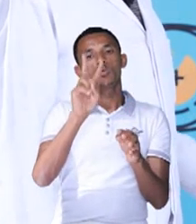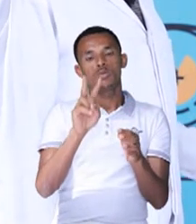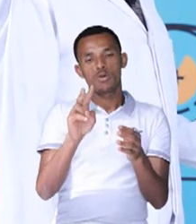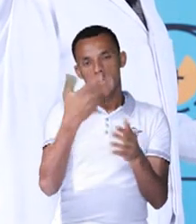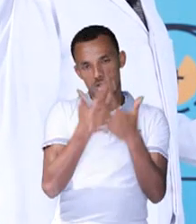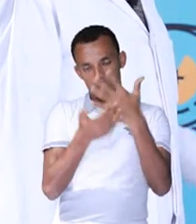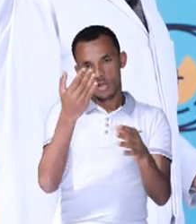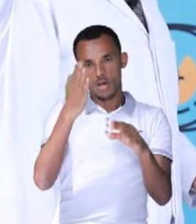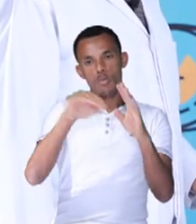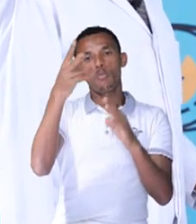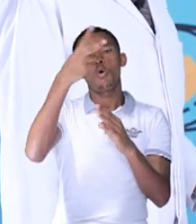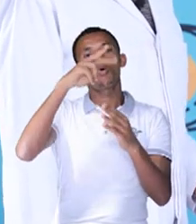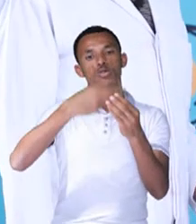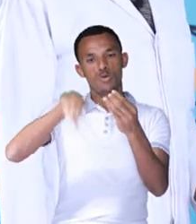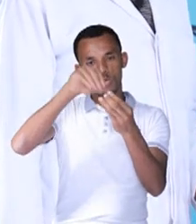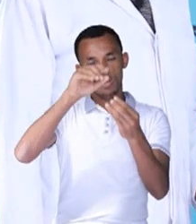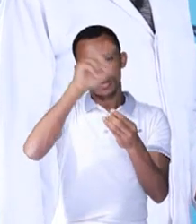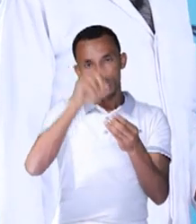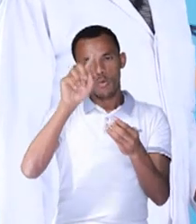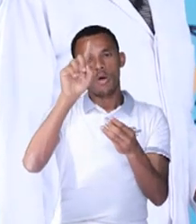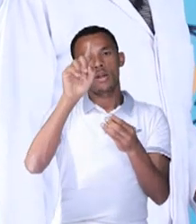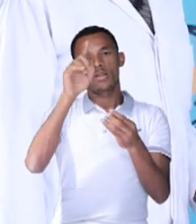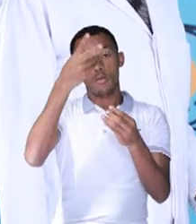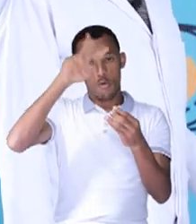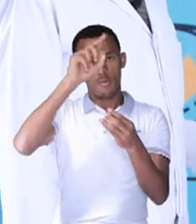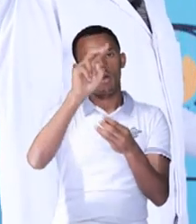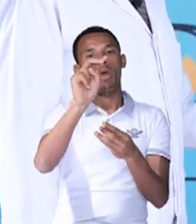may discuss about powers also. Z1 the power of n.